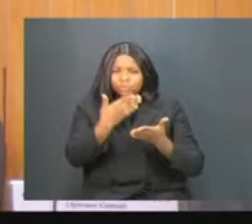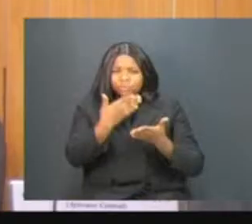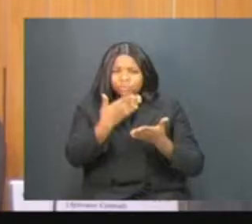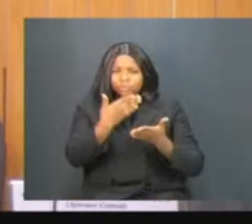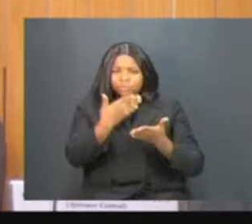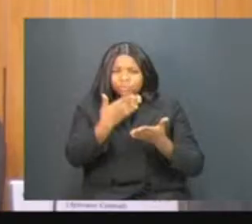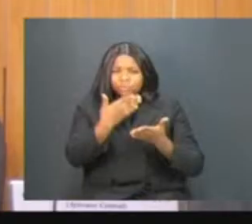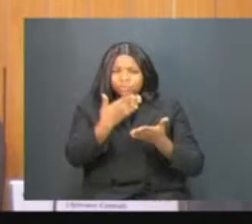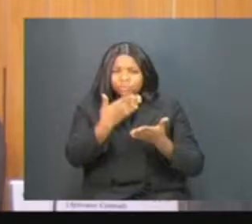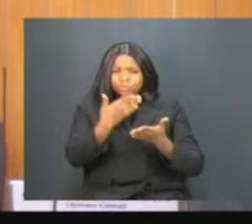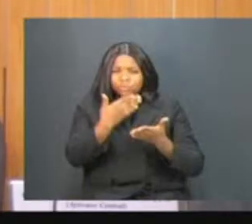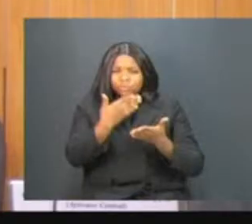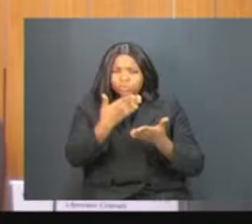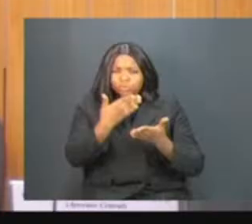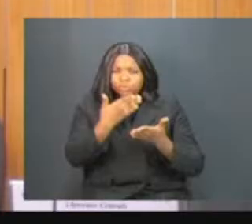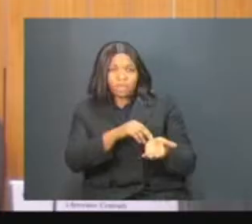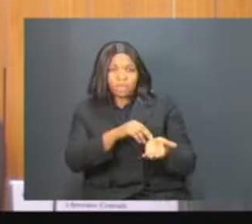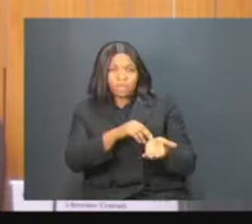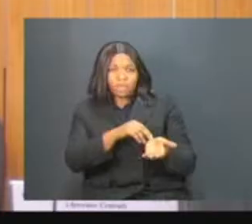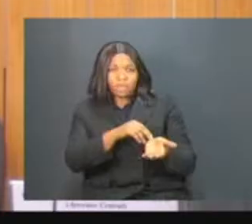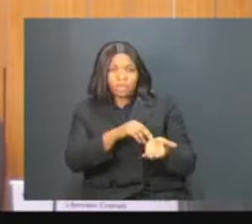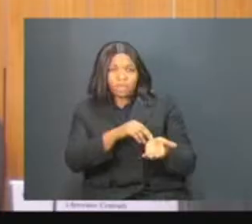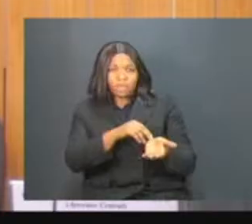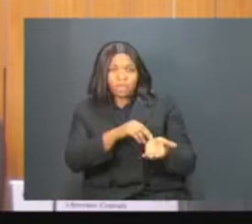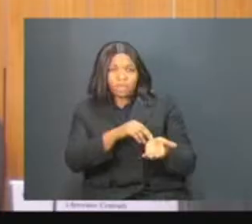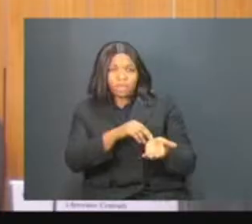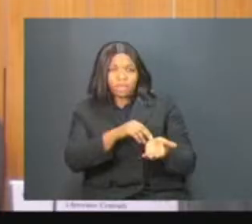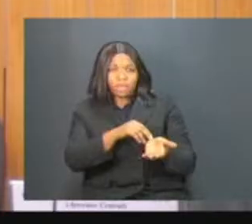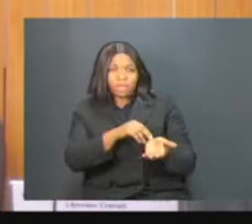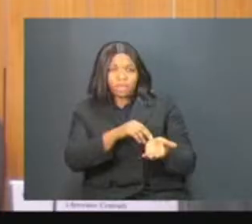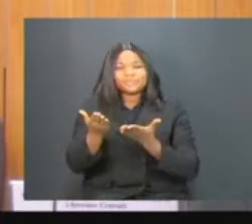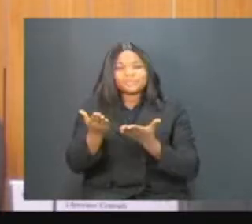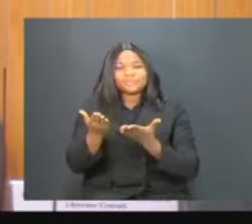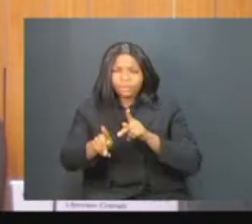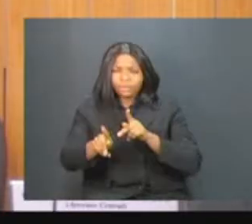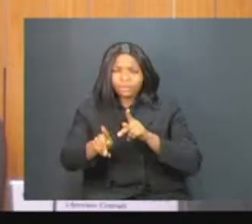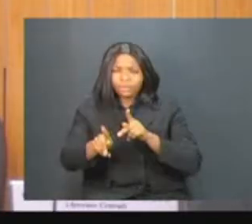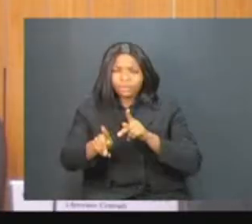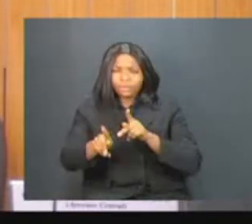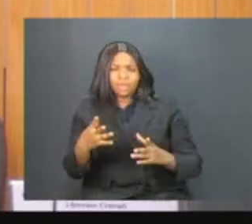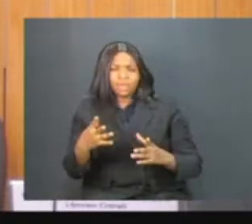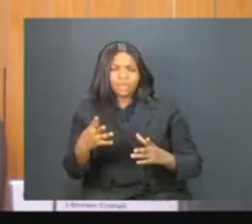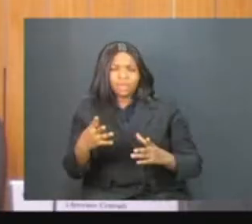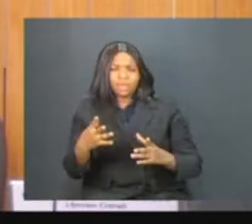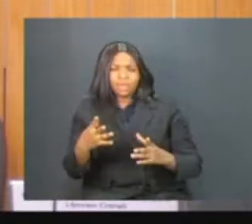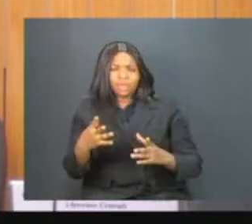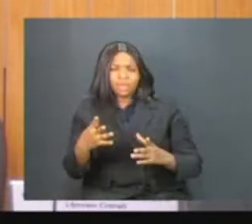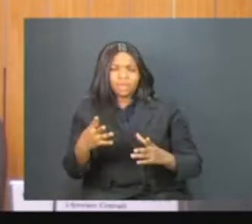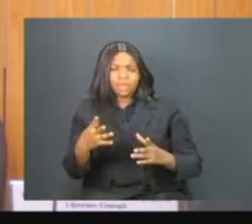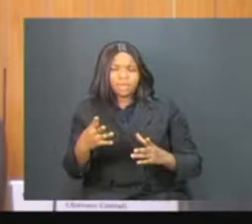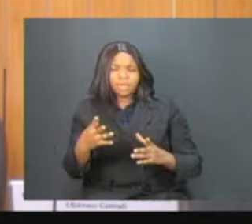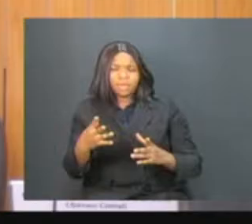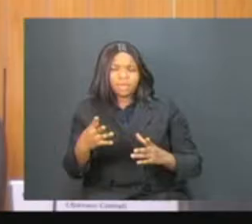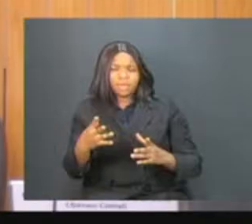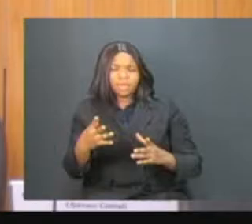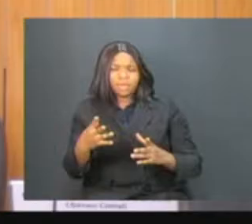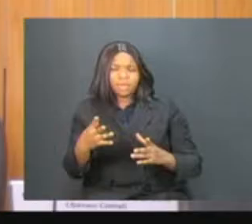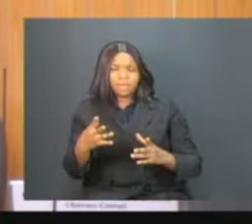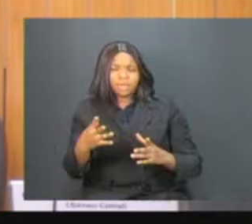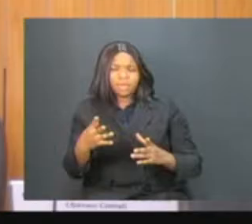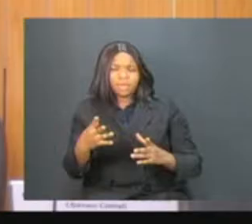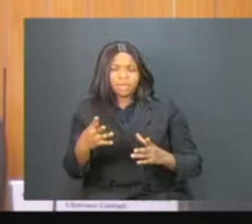service. It will bring about increased employment opportunities for our people. 24-hour economy is going